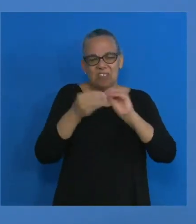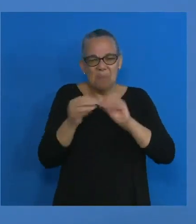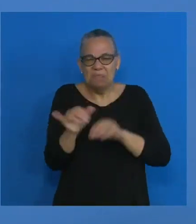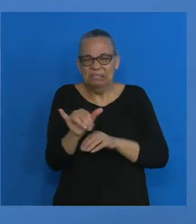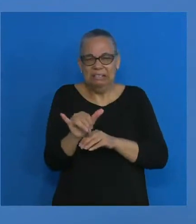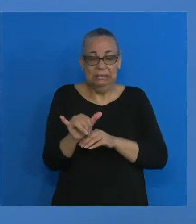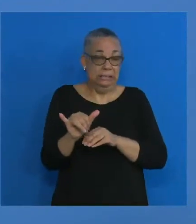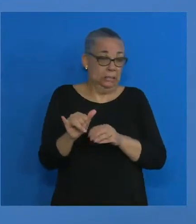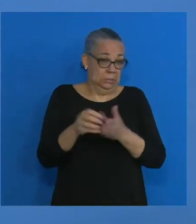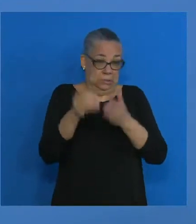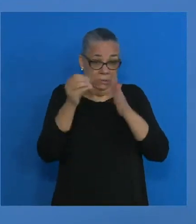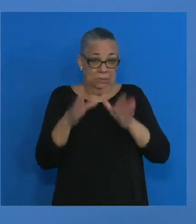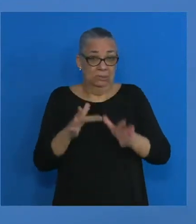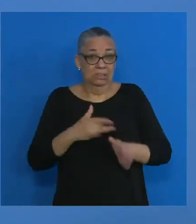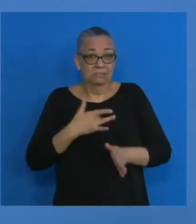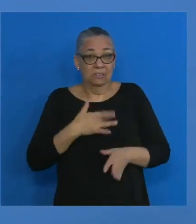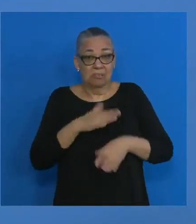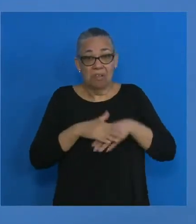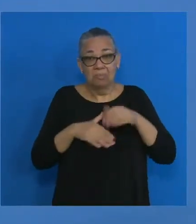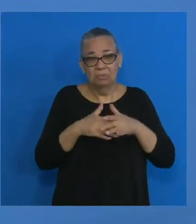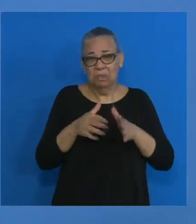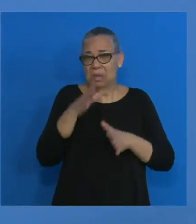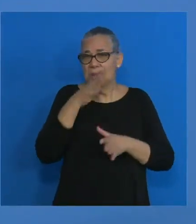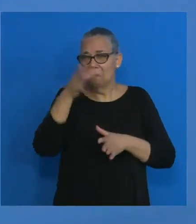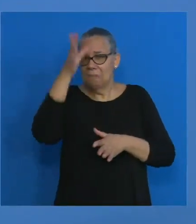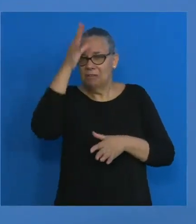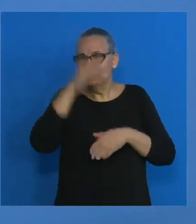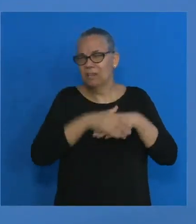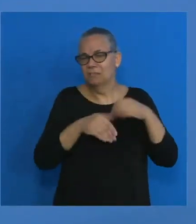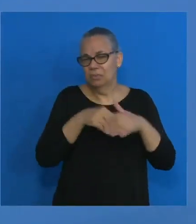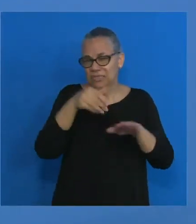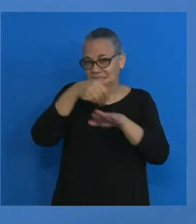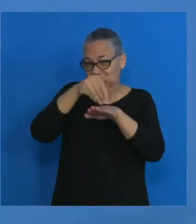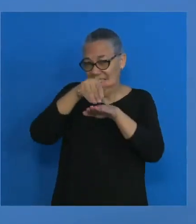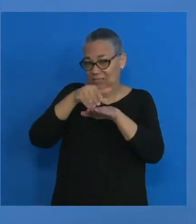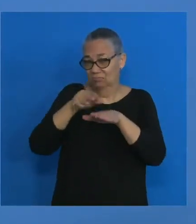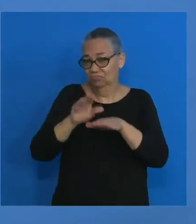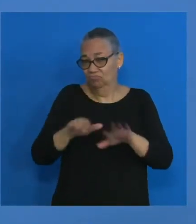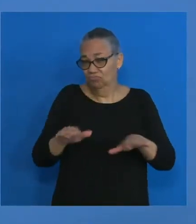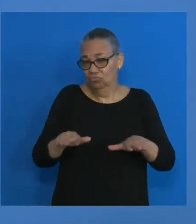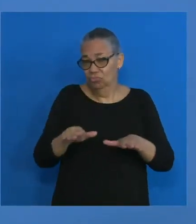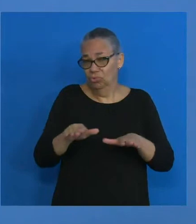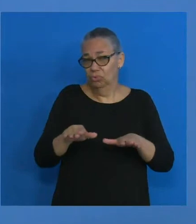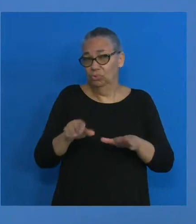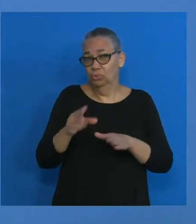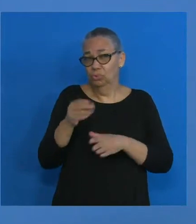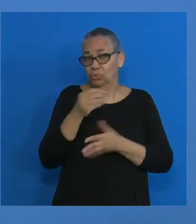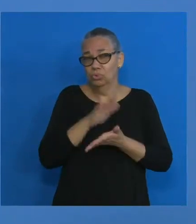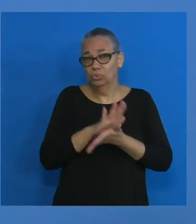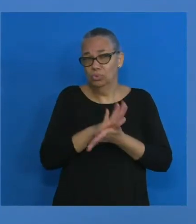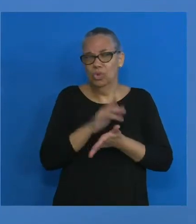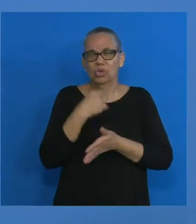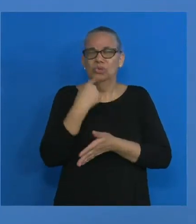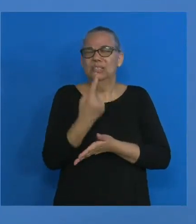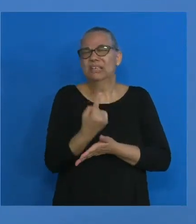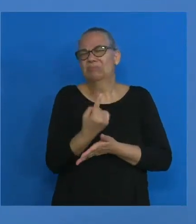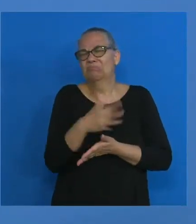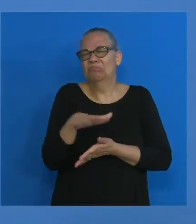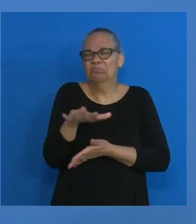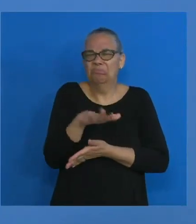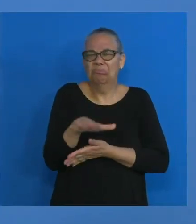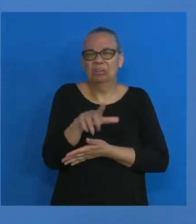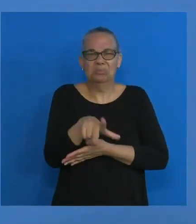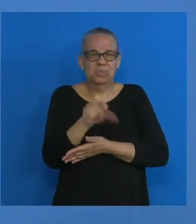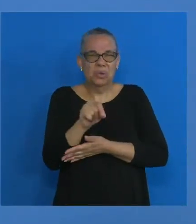feel comfortable enough? Do parents feel comfortable enough to send their students to school? I mean, you mentioned that only around 20-odd